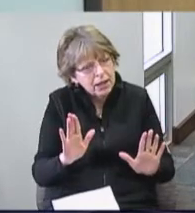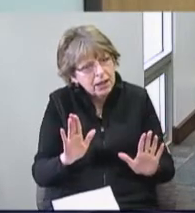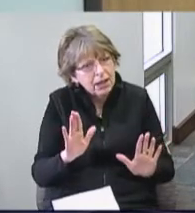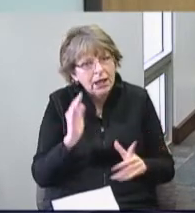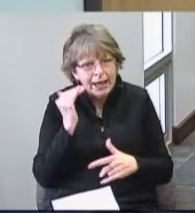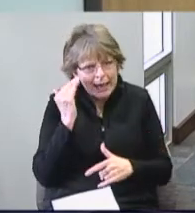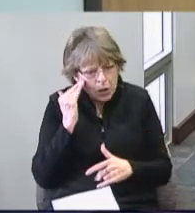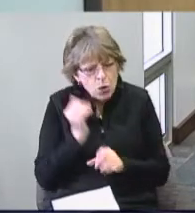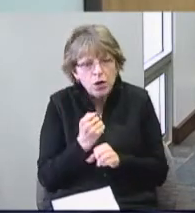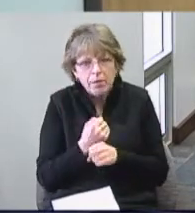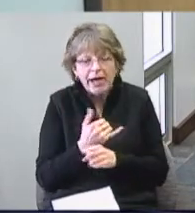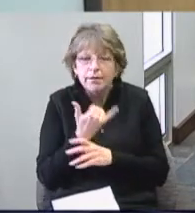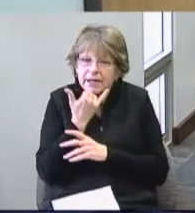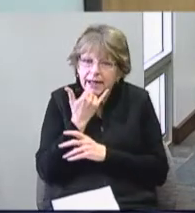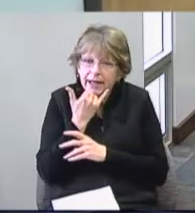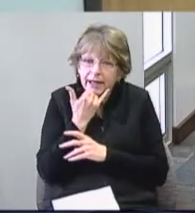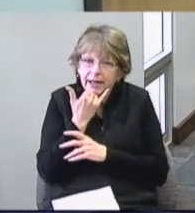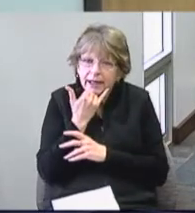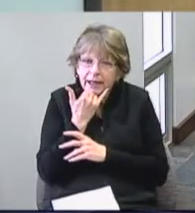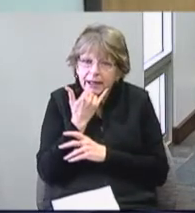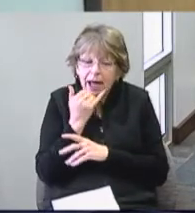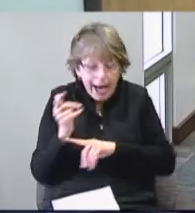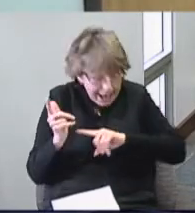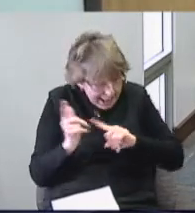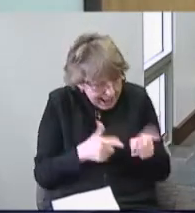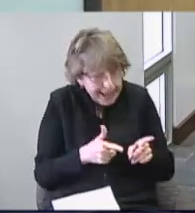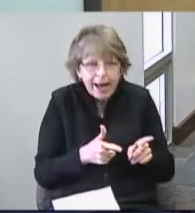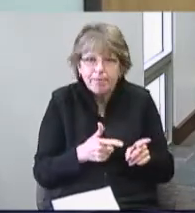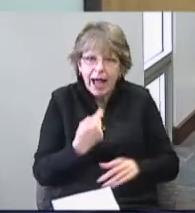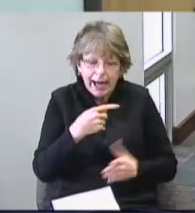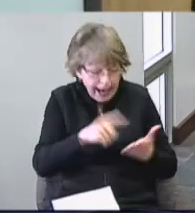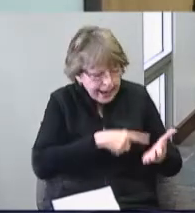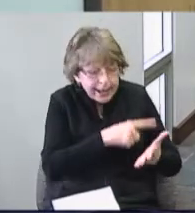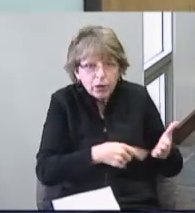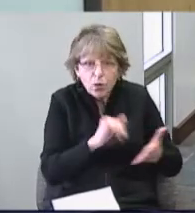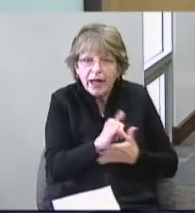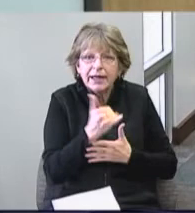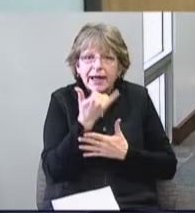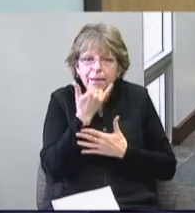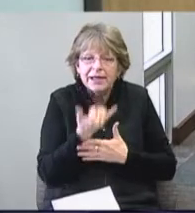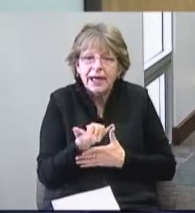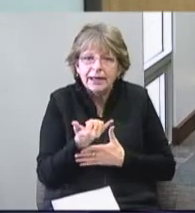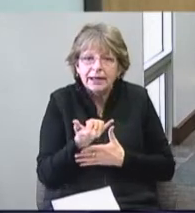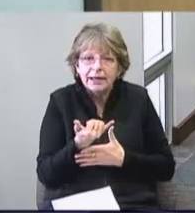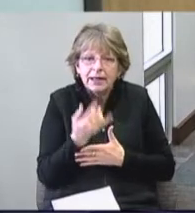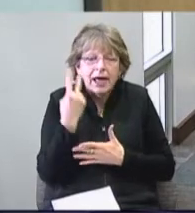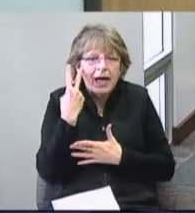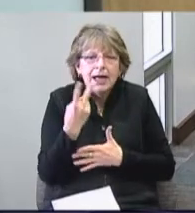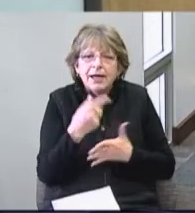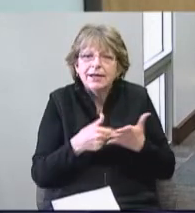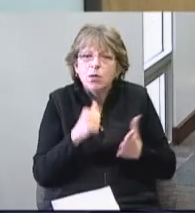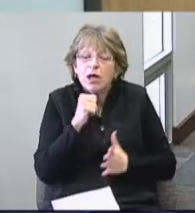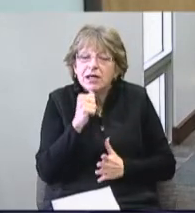made a mistake, and he rectified it. But let's see what the record doesn't show either.